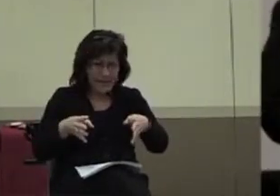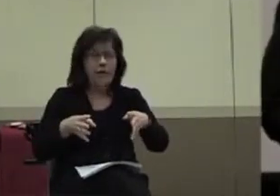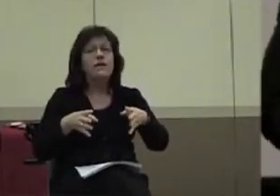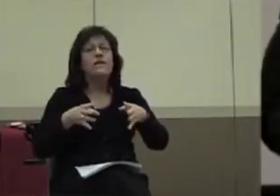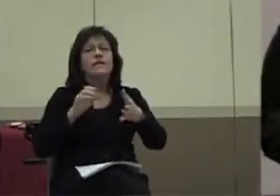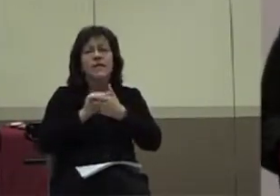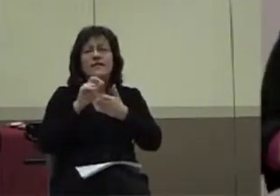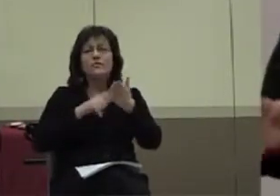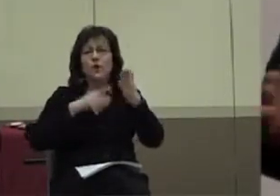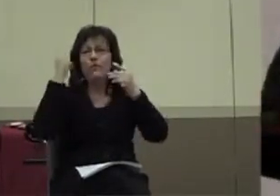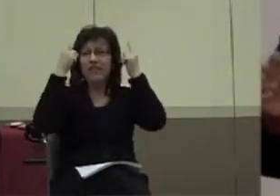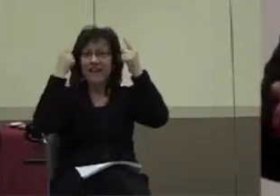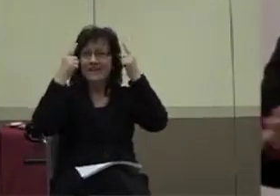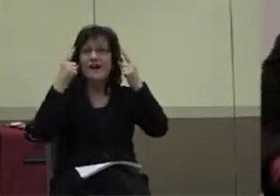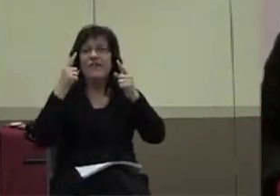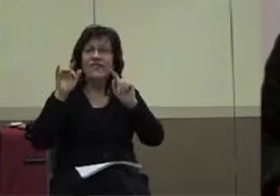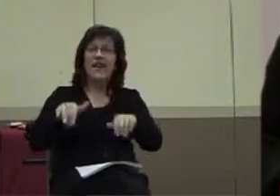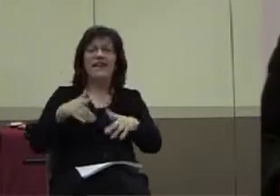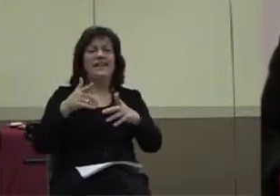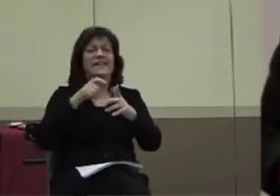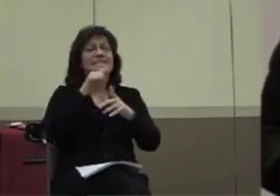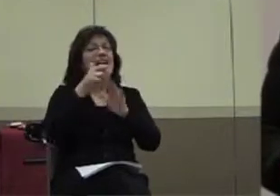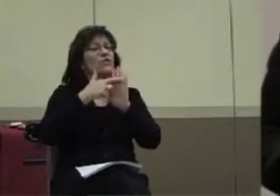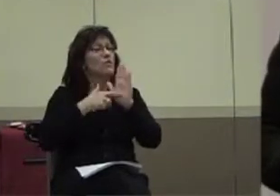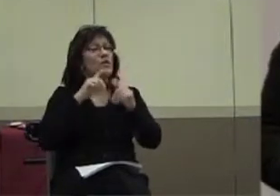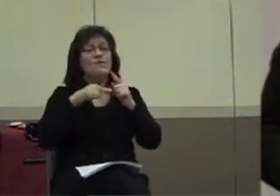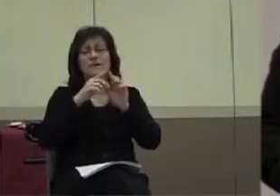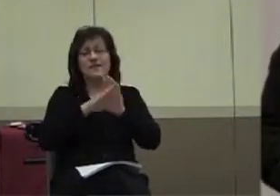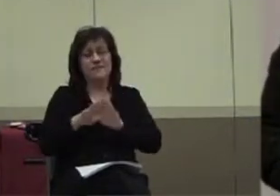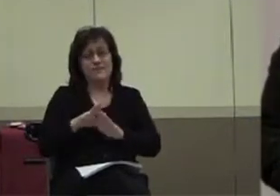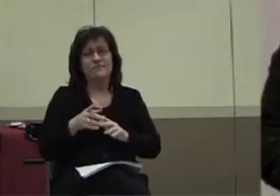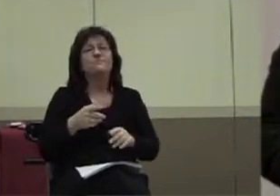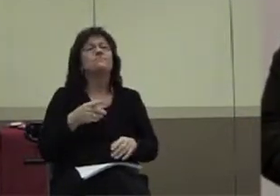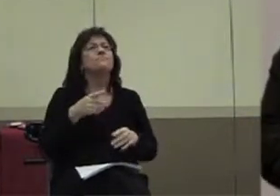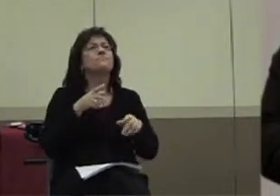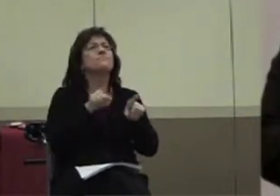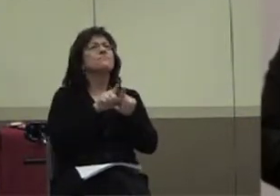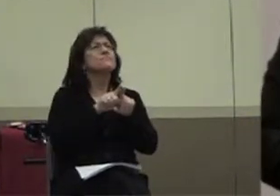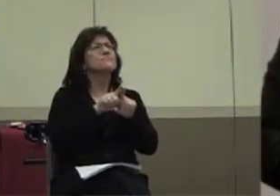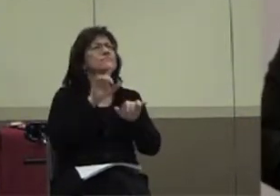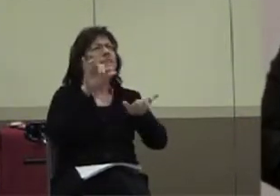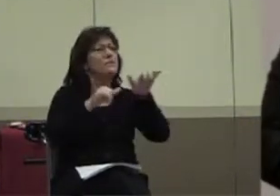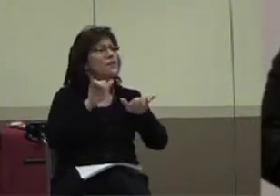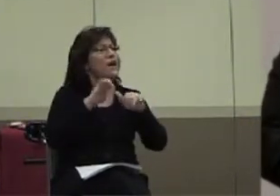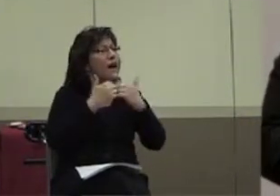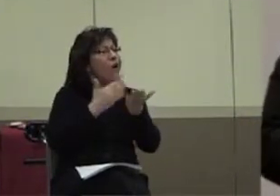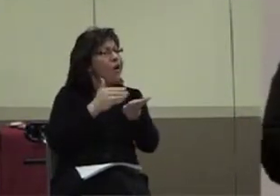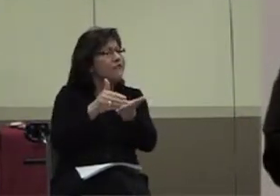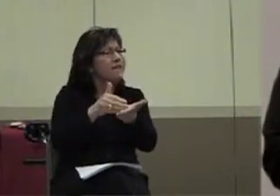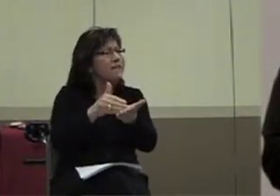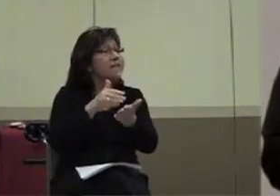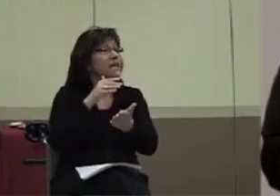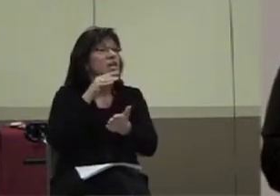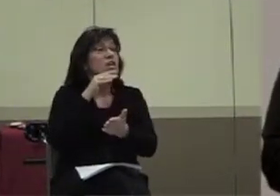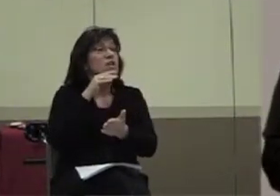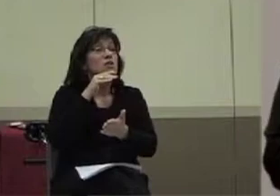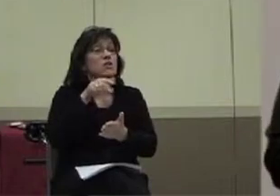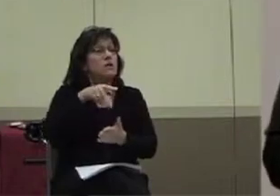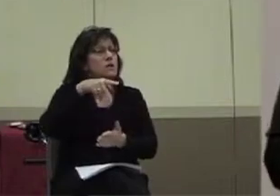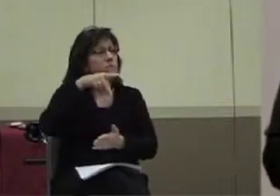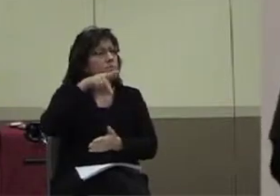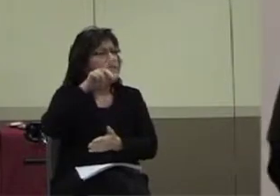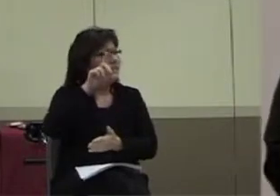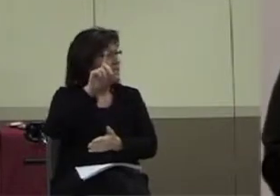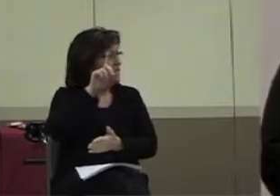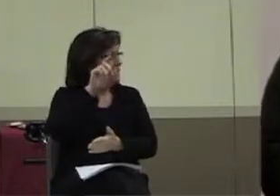think about. Now, that isn't the rule about behavior. They also measured how often, now these were not PBIS